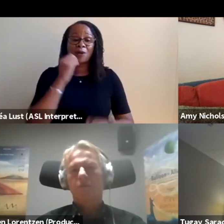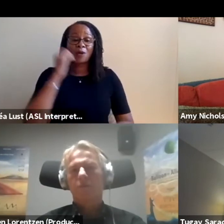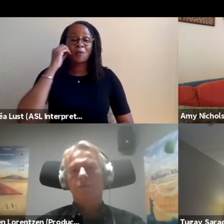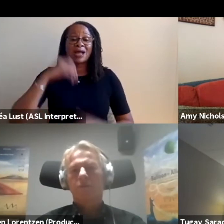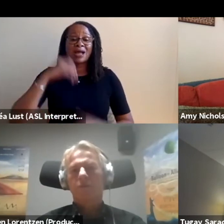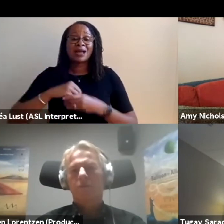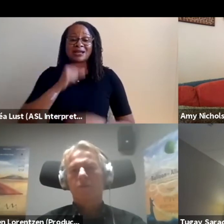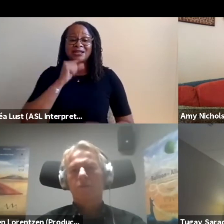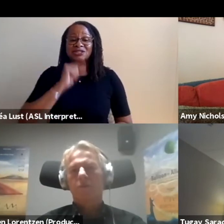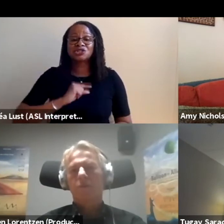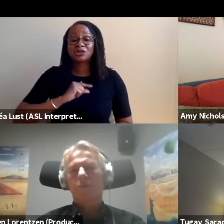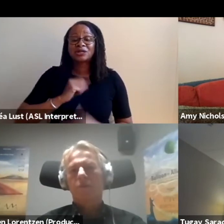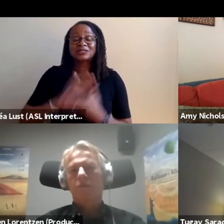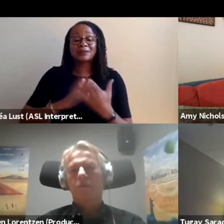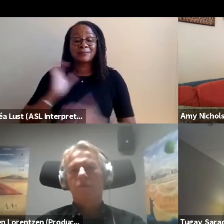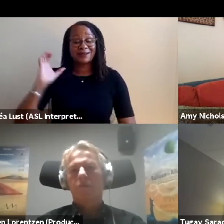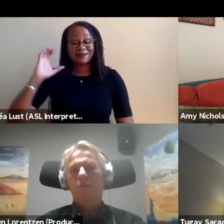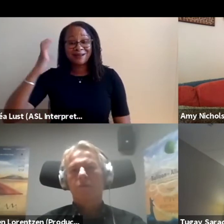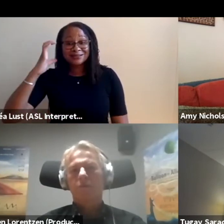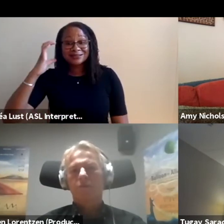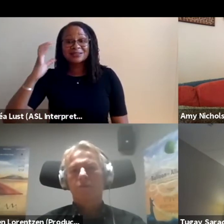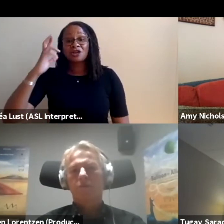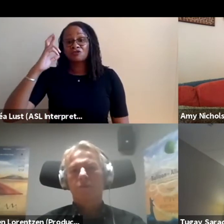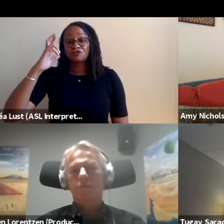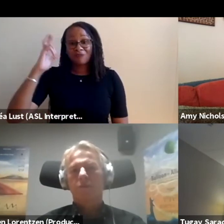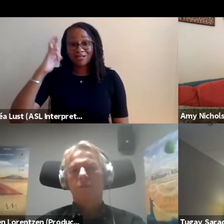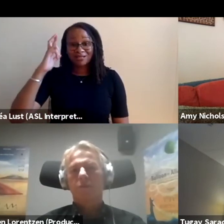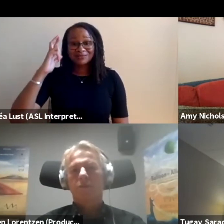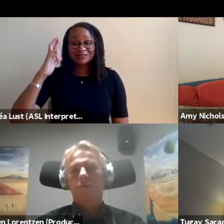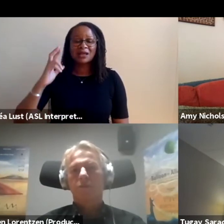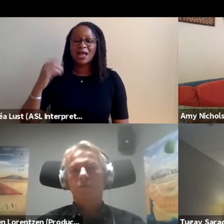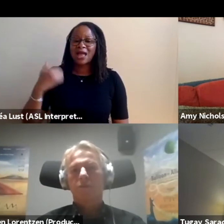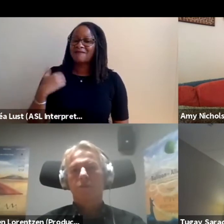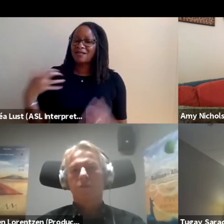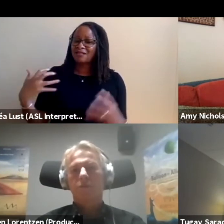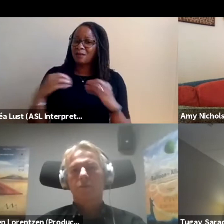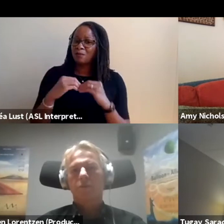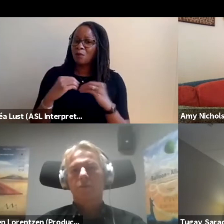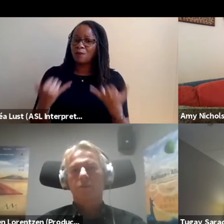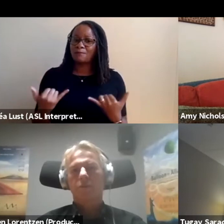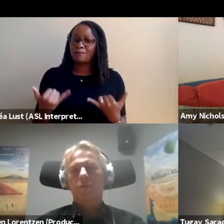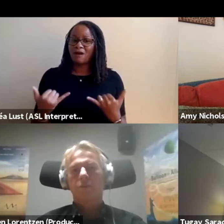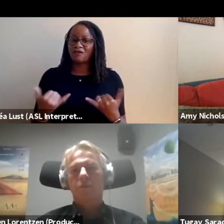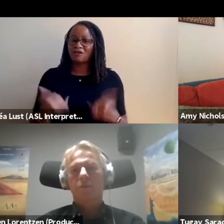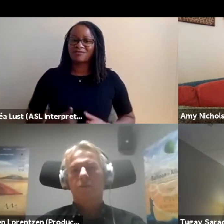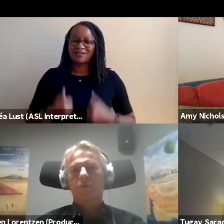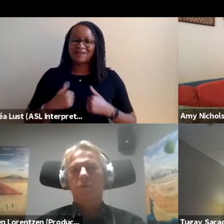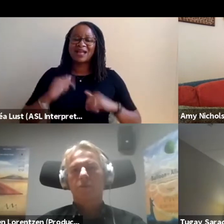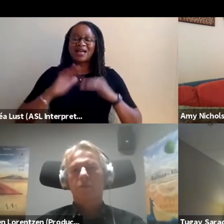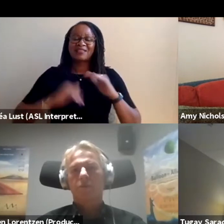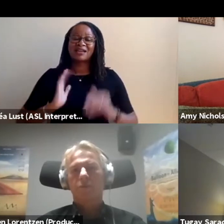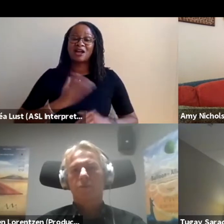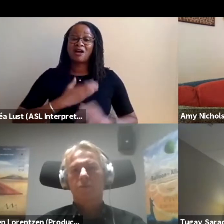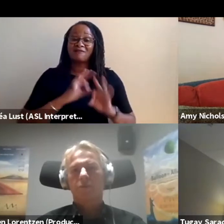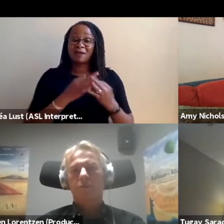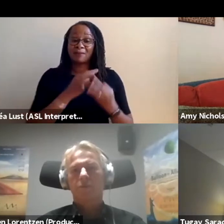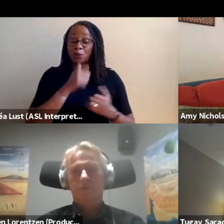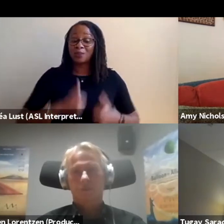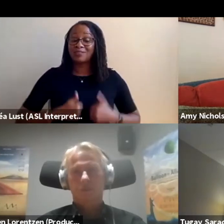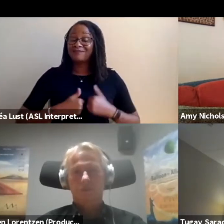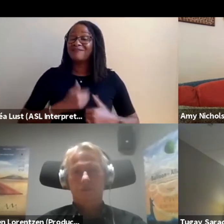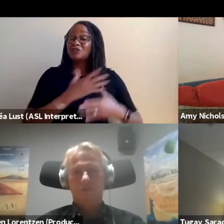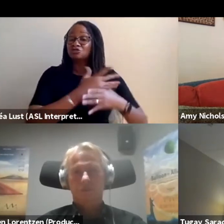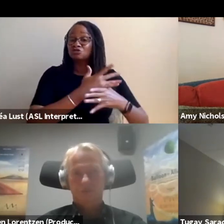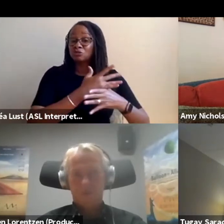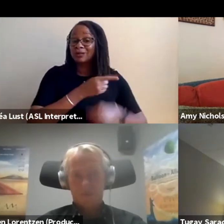some of my cousins and relatives are living much more modern than our families in Germany. And I